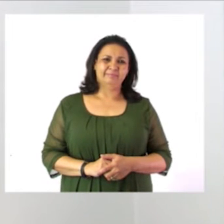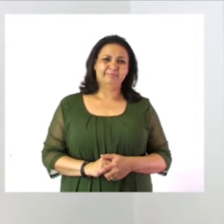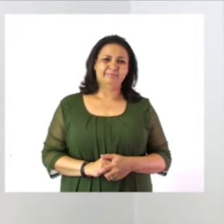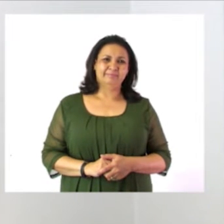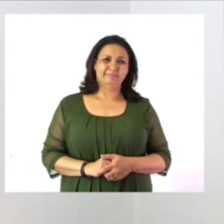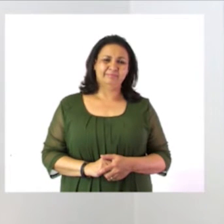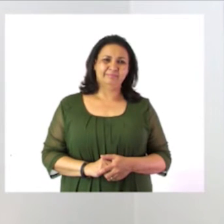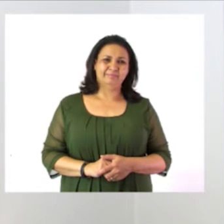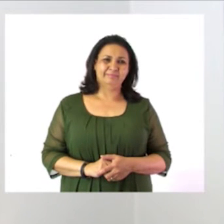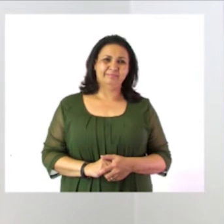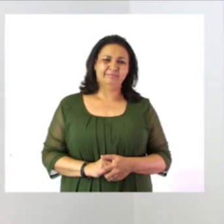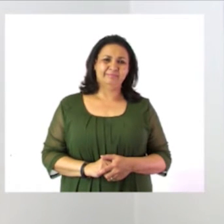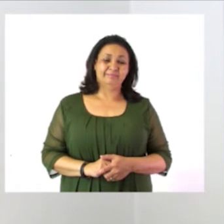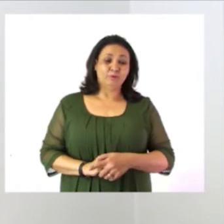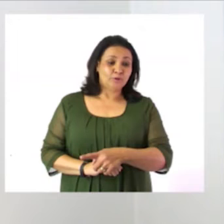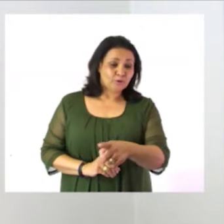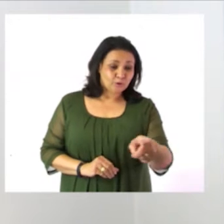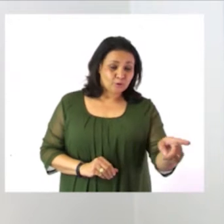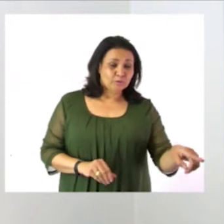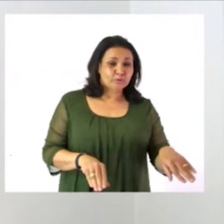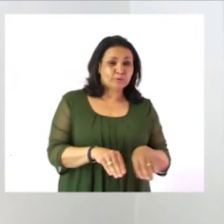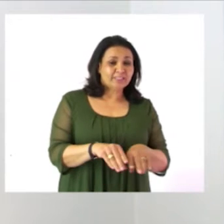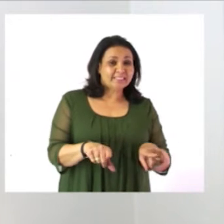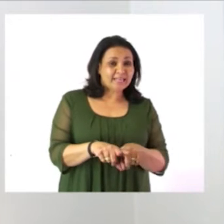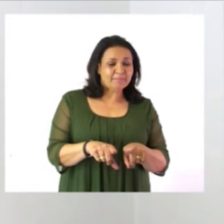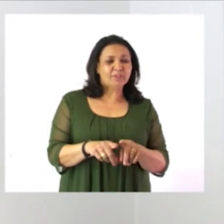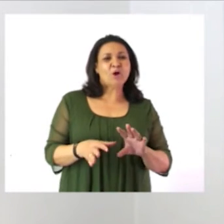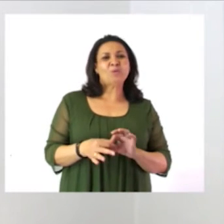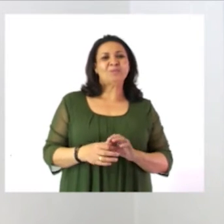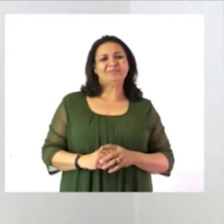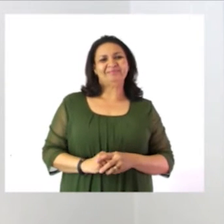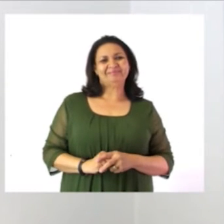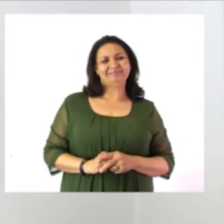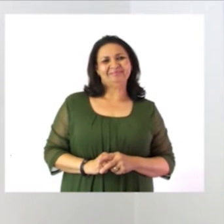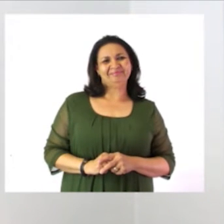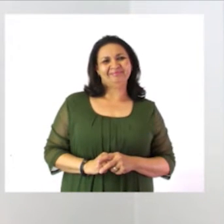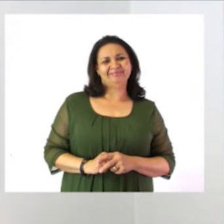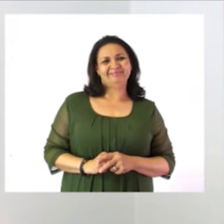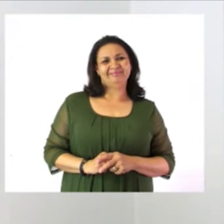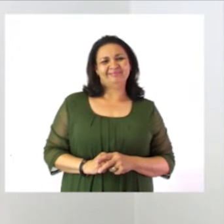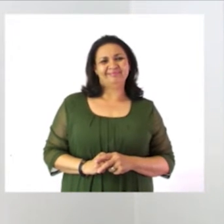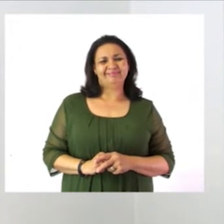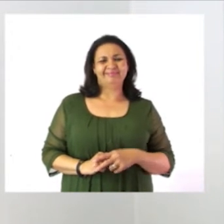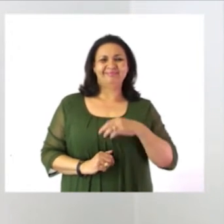I hope you are doing your work. And the sad face, where do you think the sad face should go?